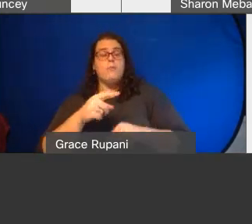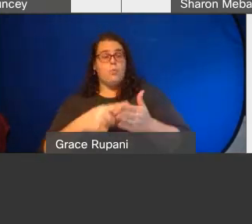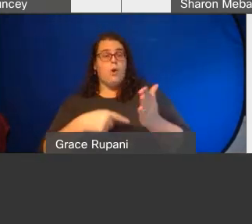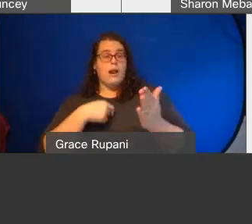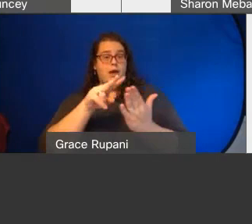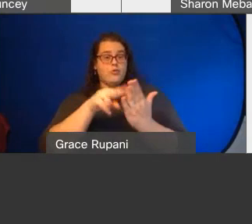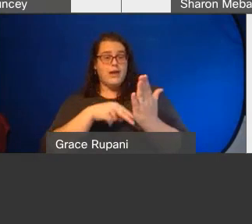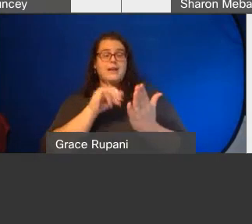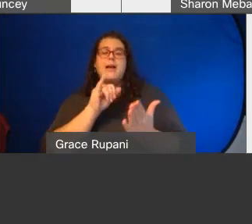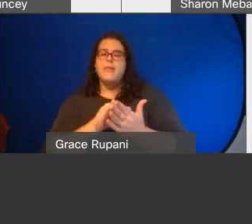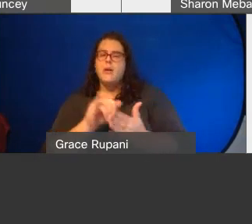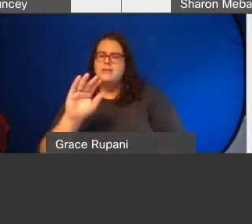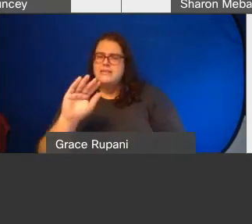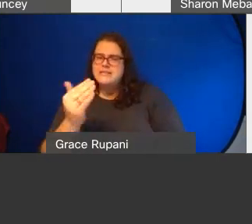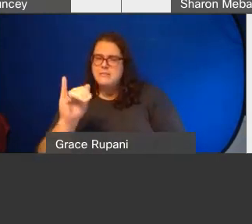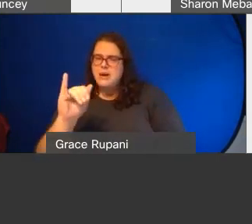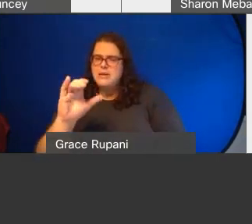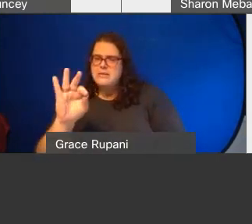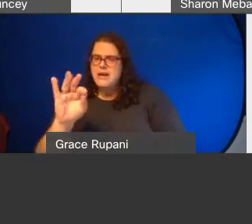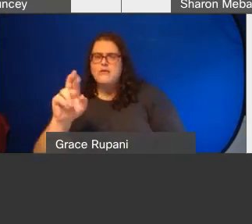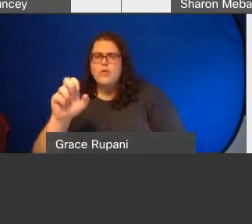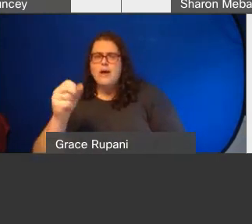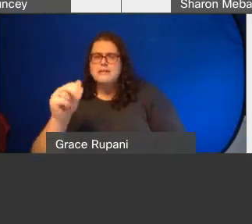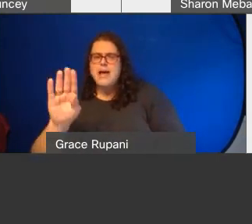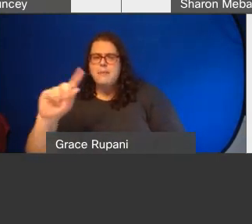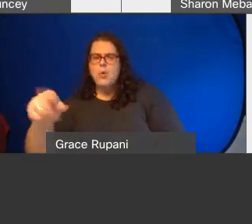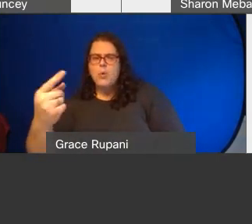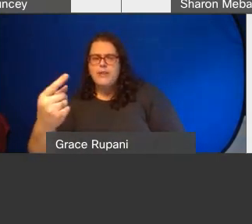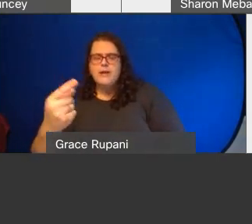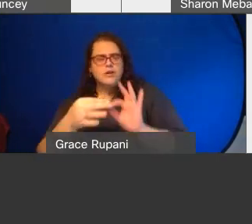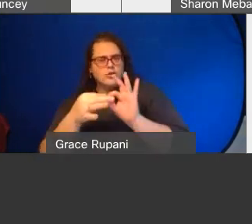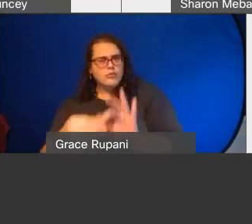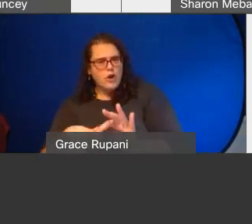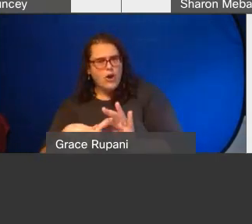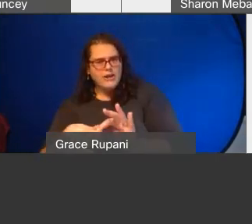the ICFs and RESAB regarding the the eye covering.